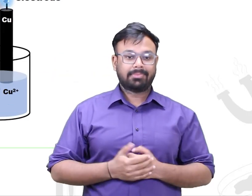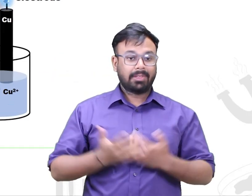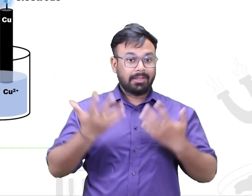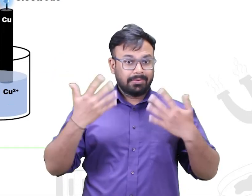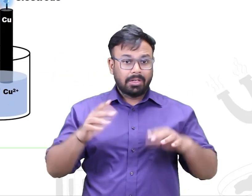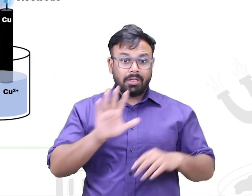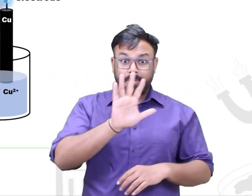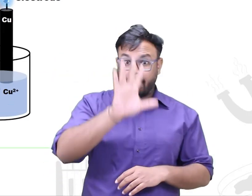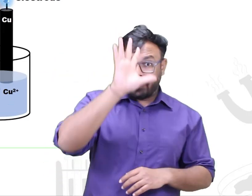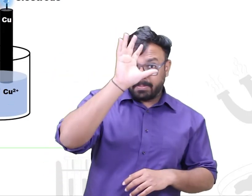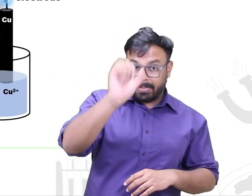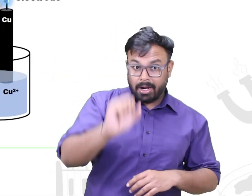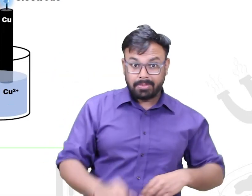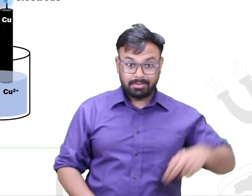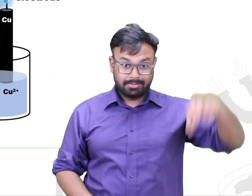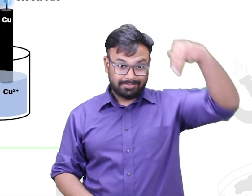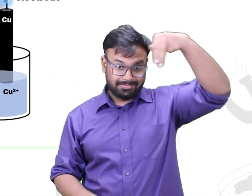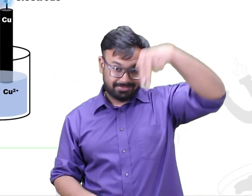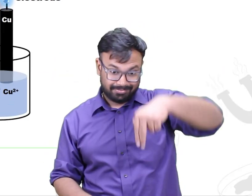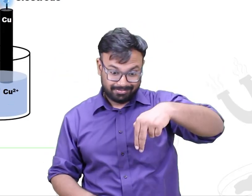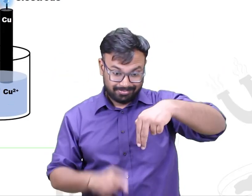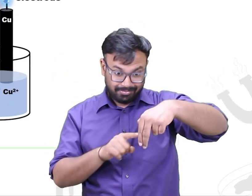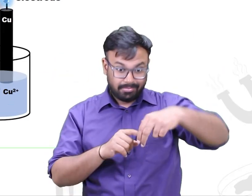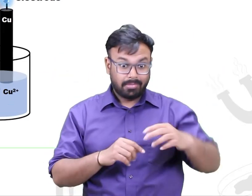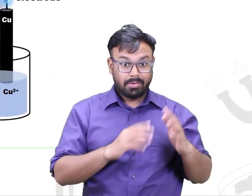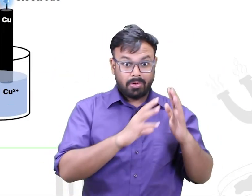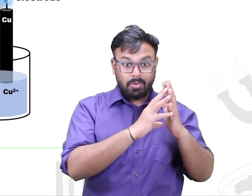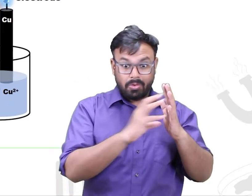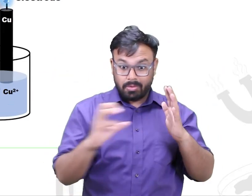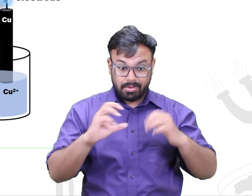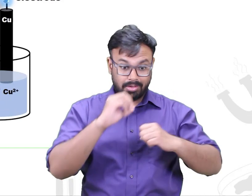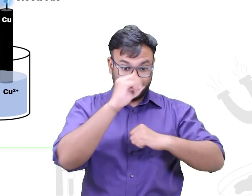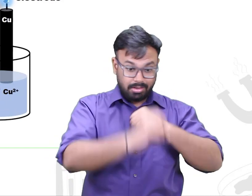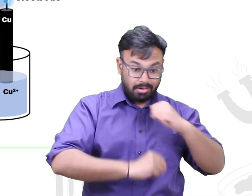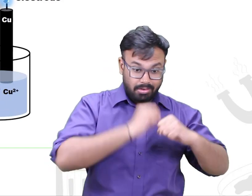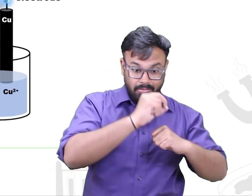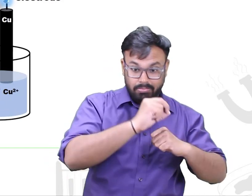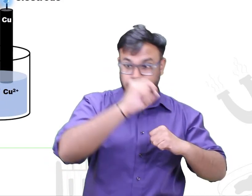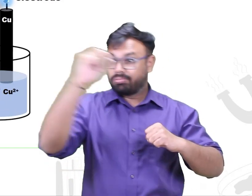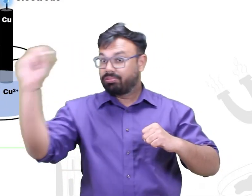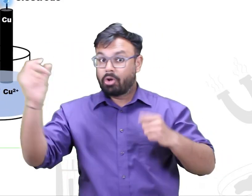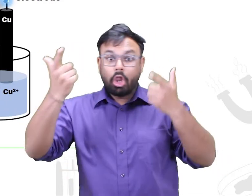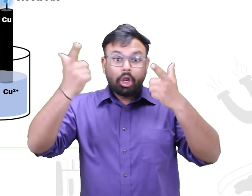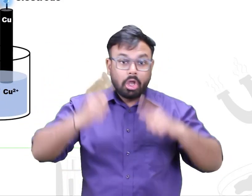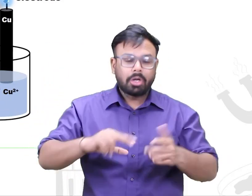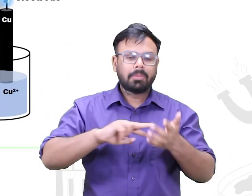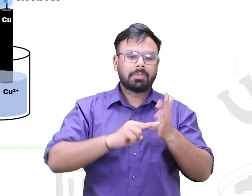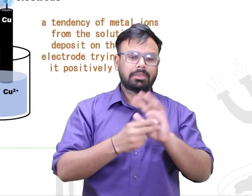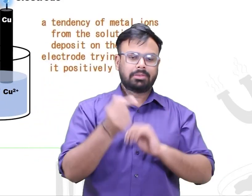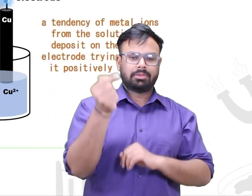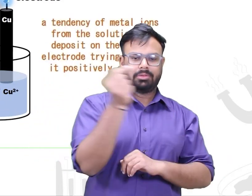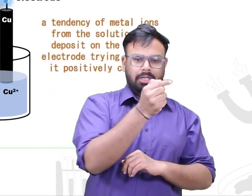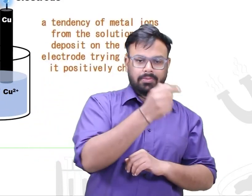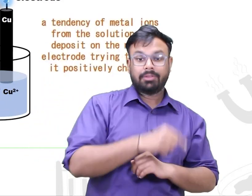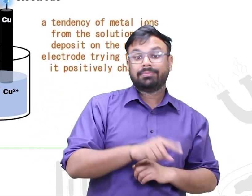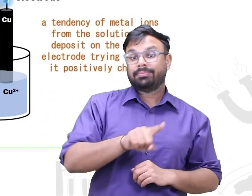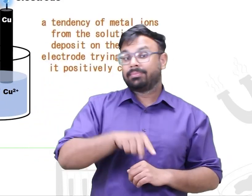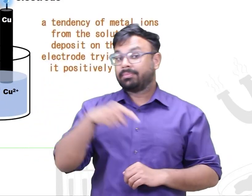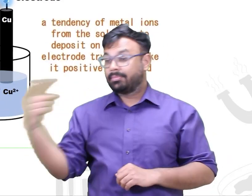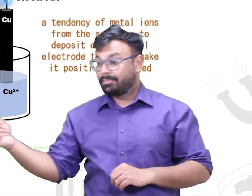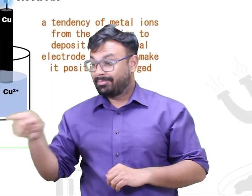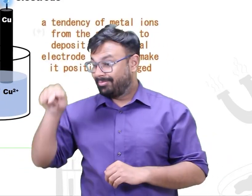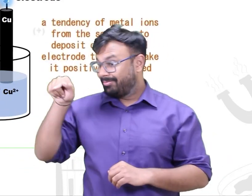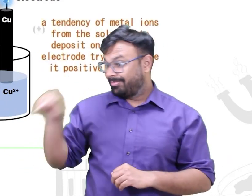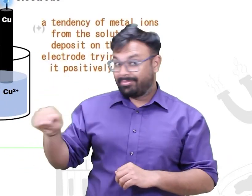the solution as ions and leaves behind the electrons at the electrode, which make the zinc electrode negatively charged. On the other hand, the